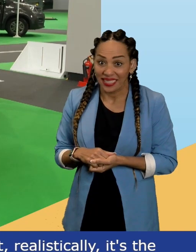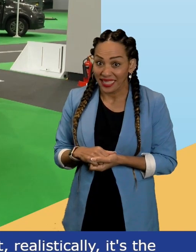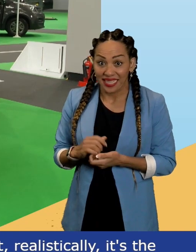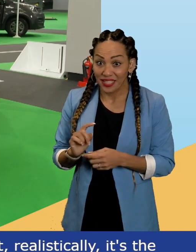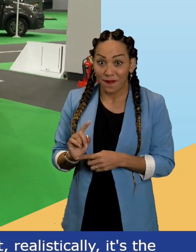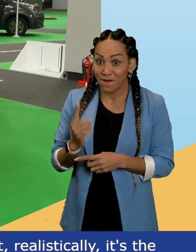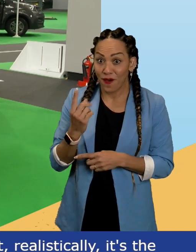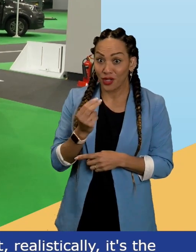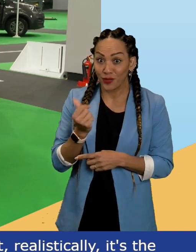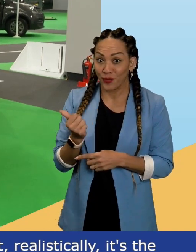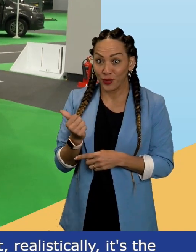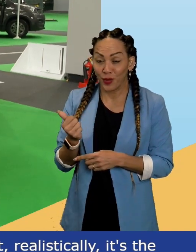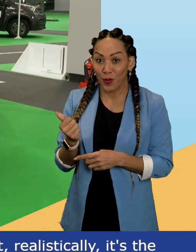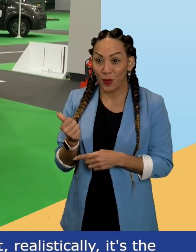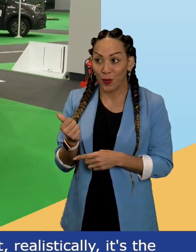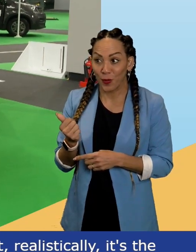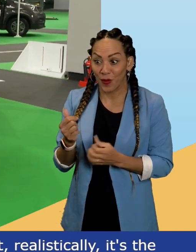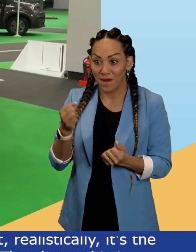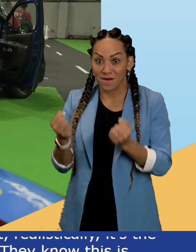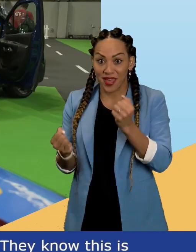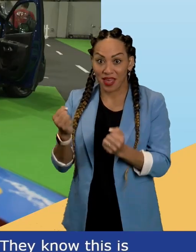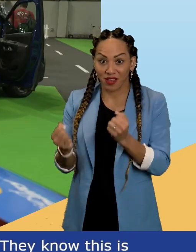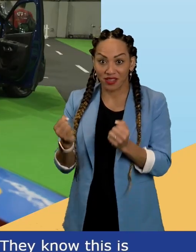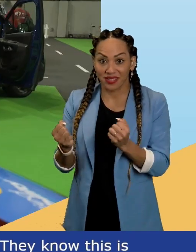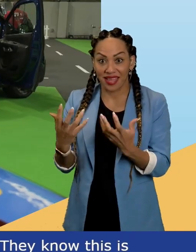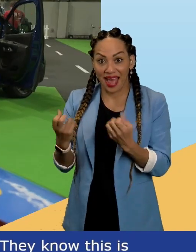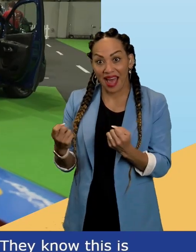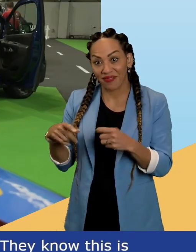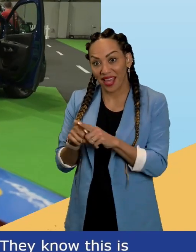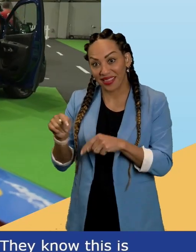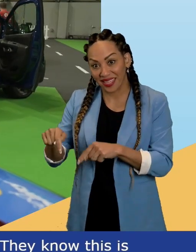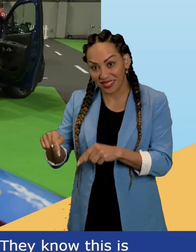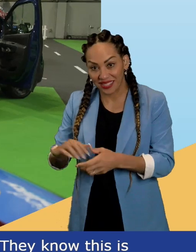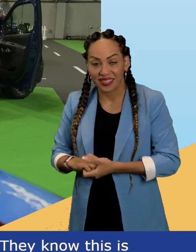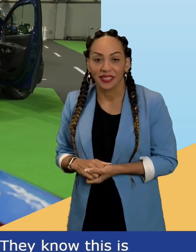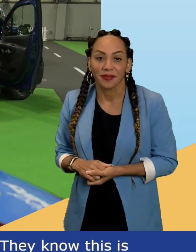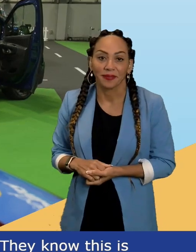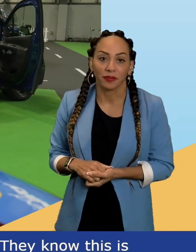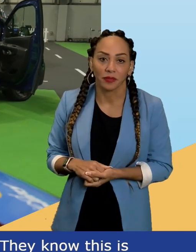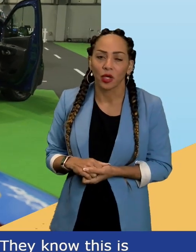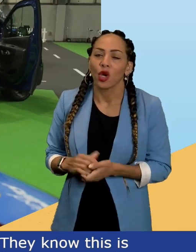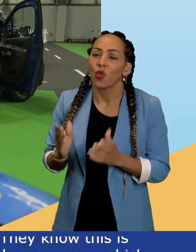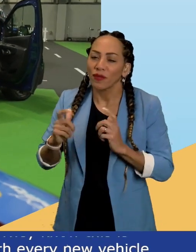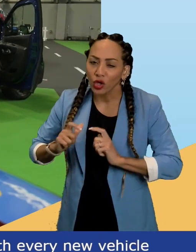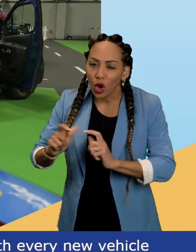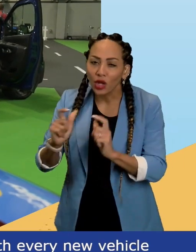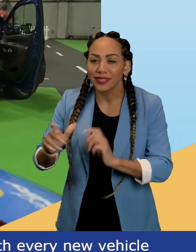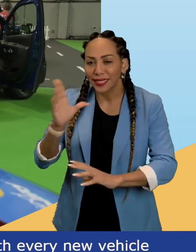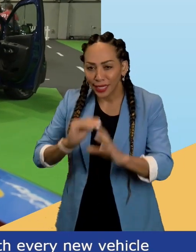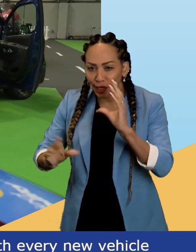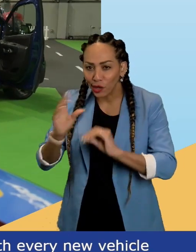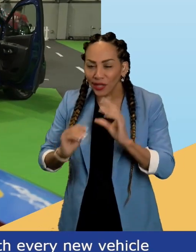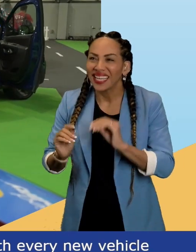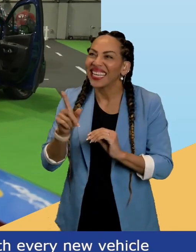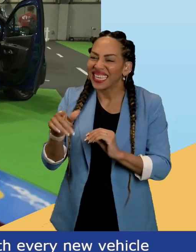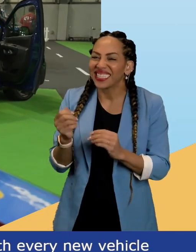on there. So with every new vehicle that comes out, this one or any of the others here on display, we're constantly learning. But it's that physical restriction really with